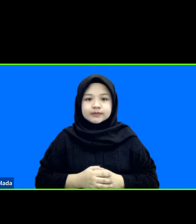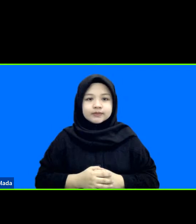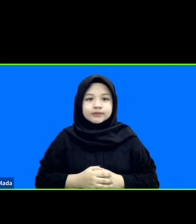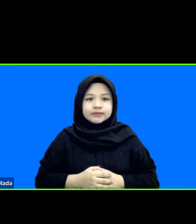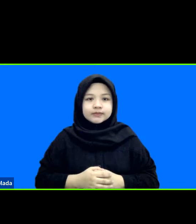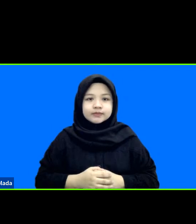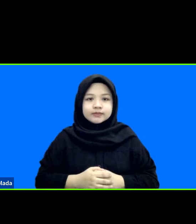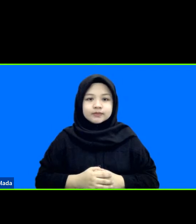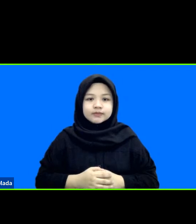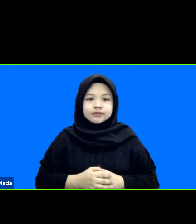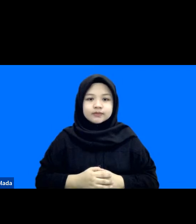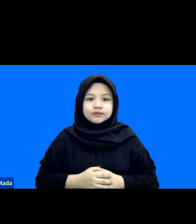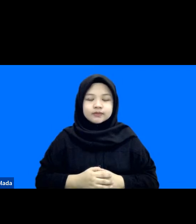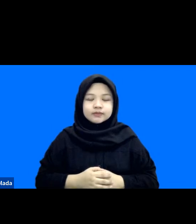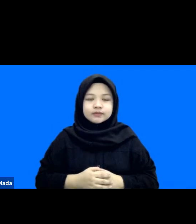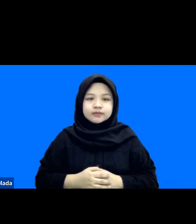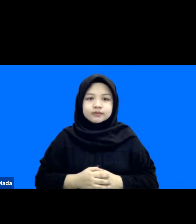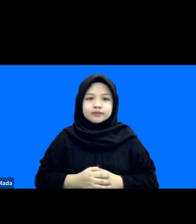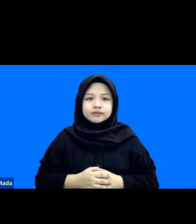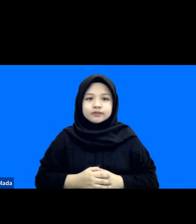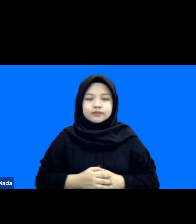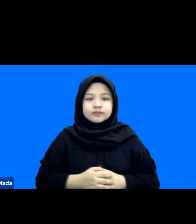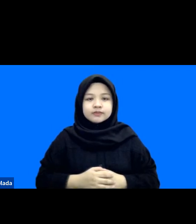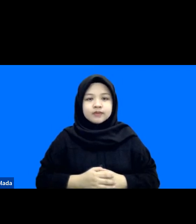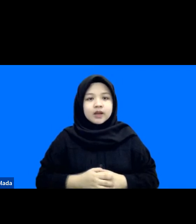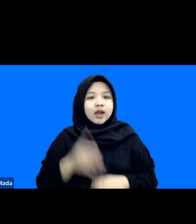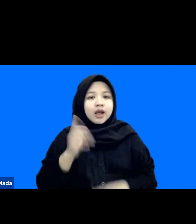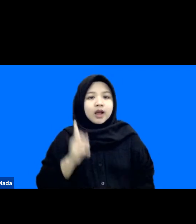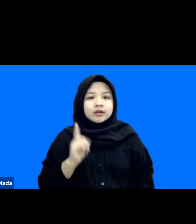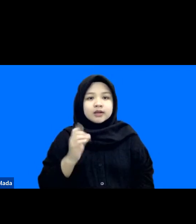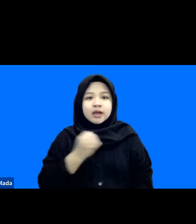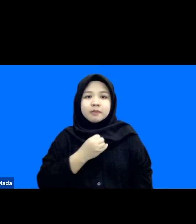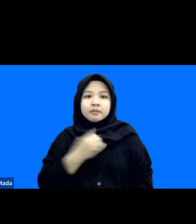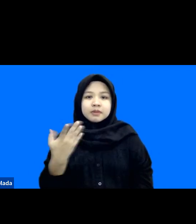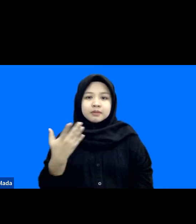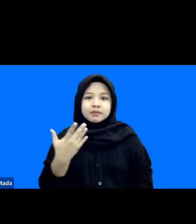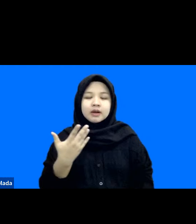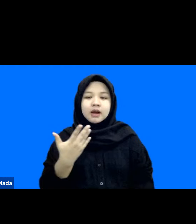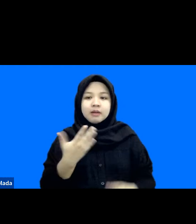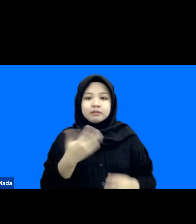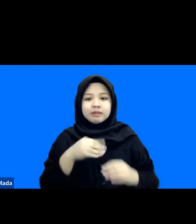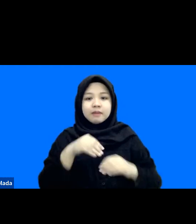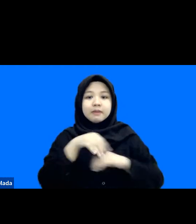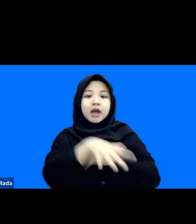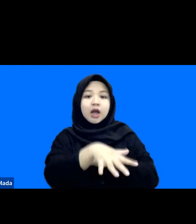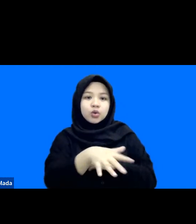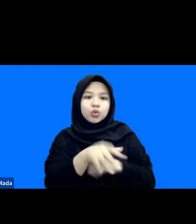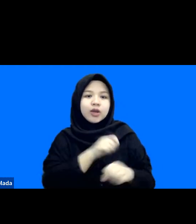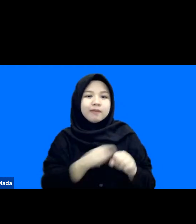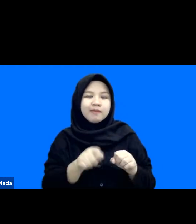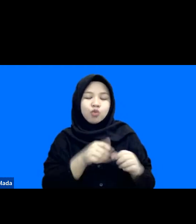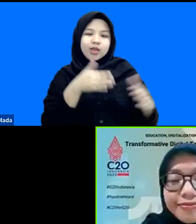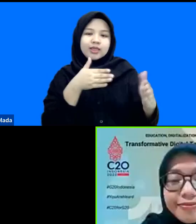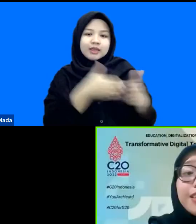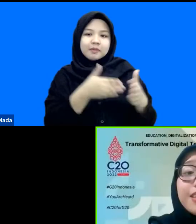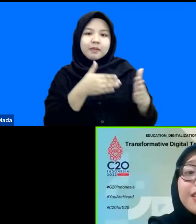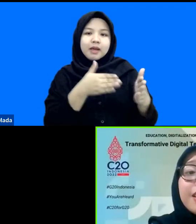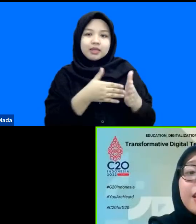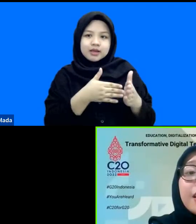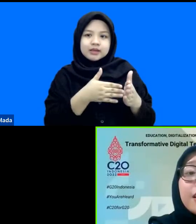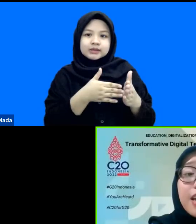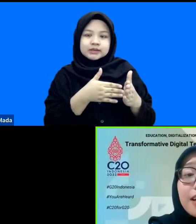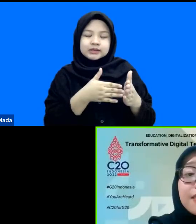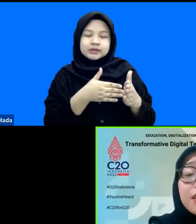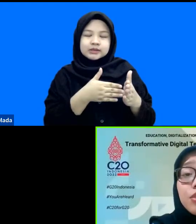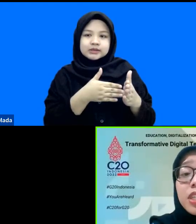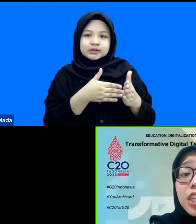Some of the constraining factors that Rachel mentioned earlier are the lack of access to electricity,